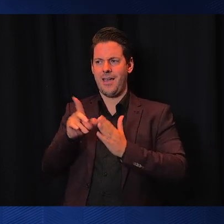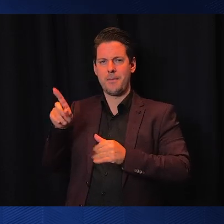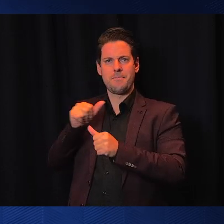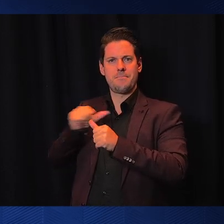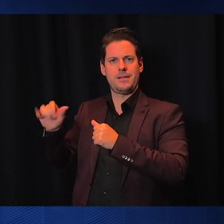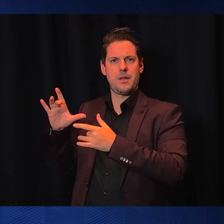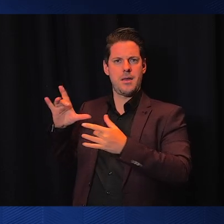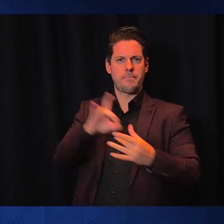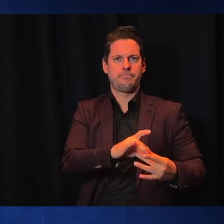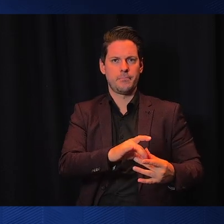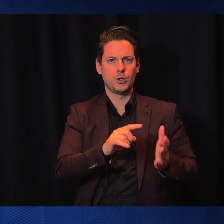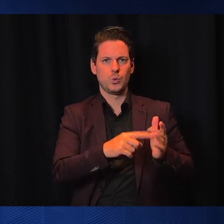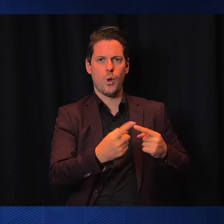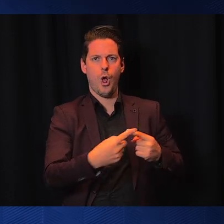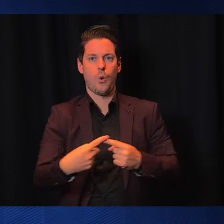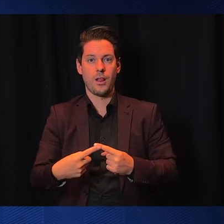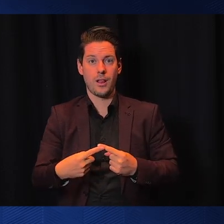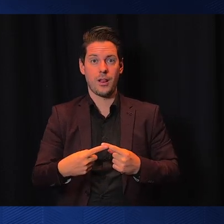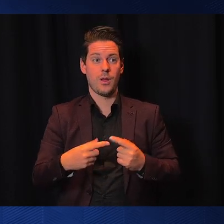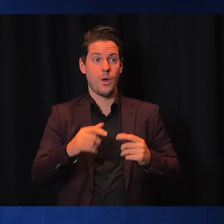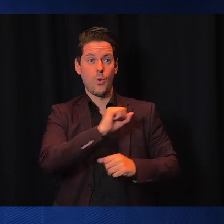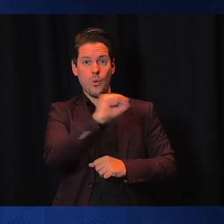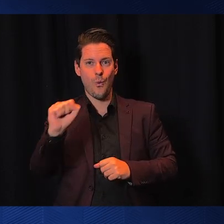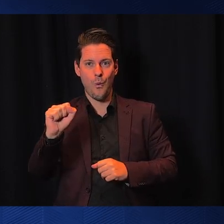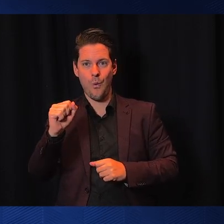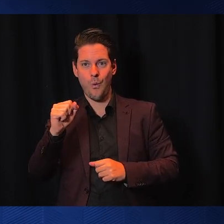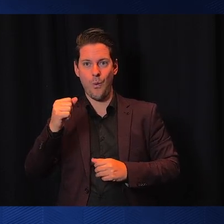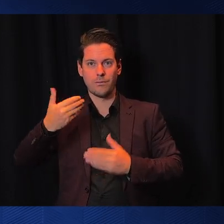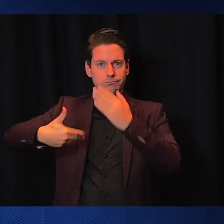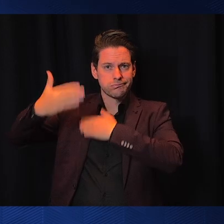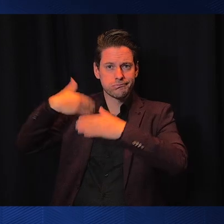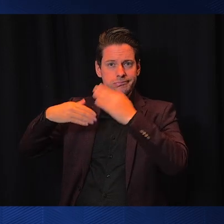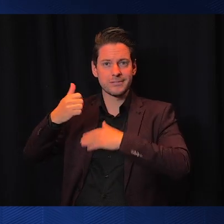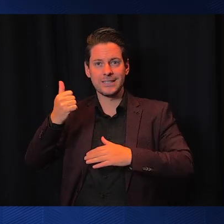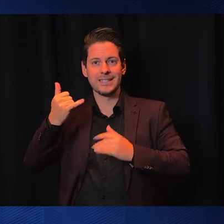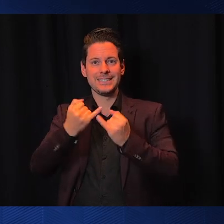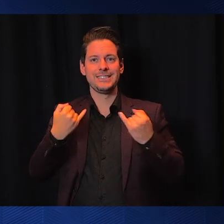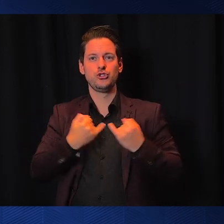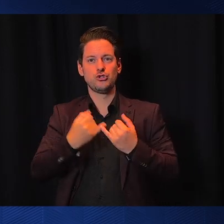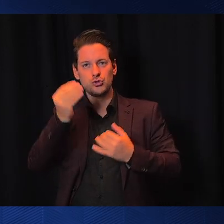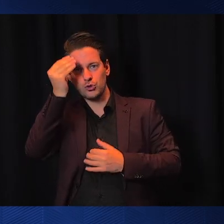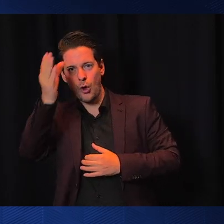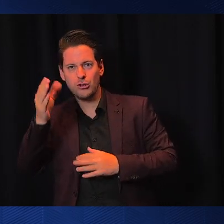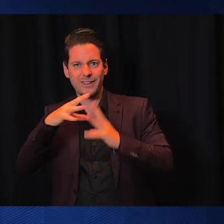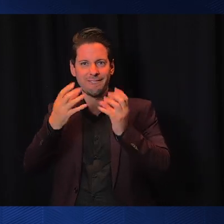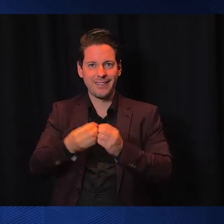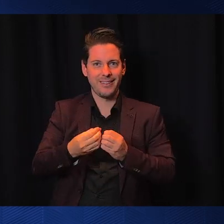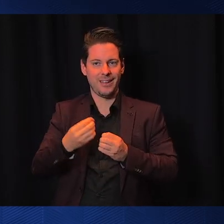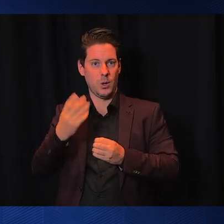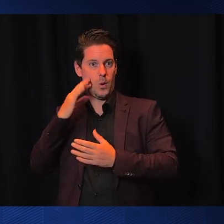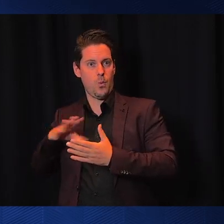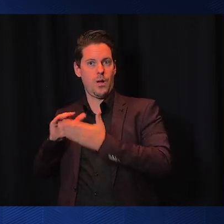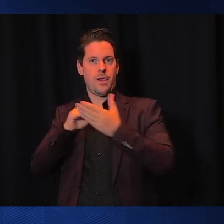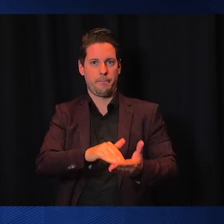effectively and draw upon the indigenous knowledge in supporting a response to such types of disasters? Thank